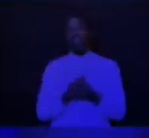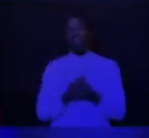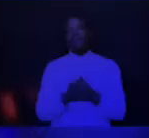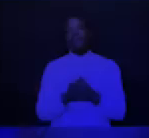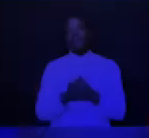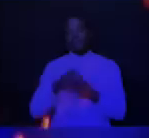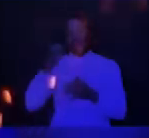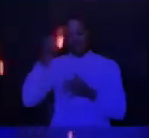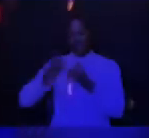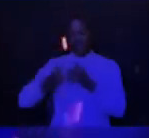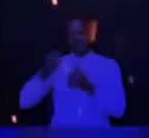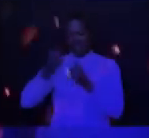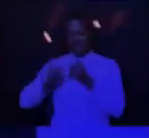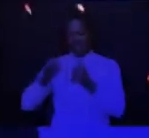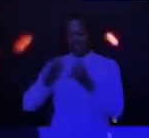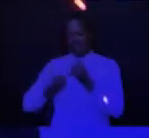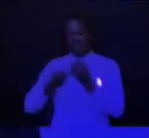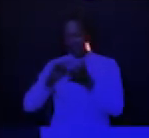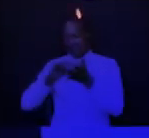the last chapter.